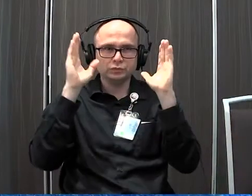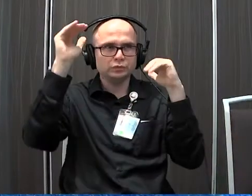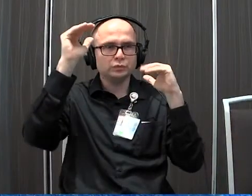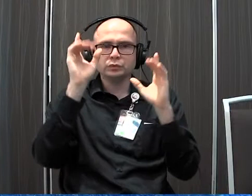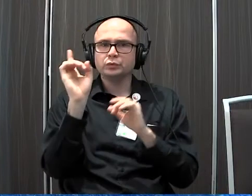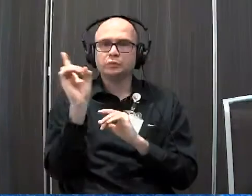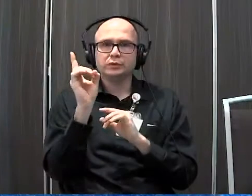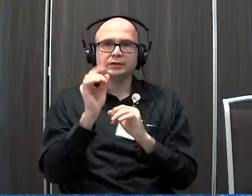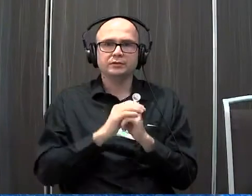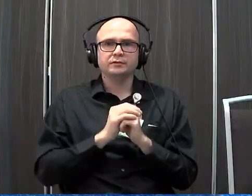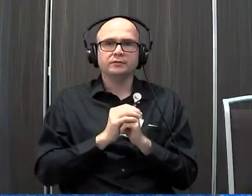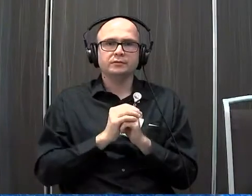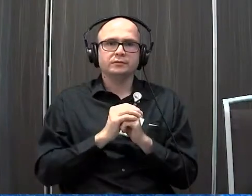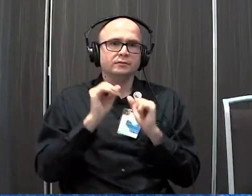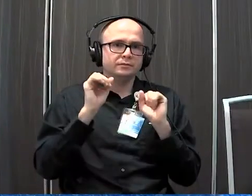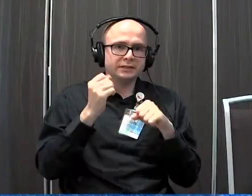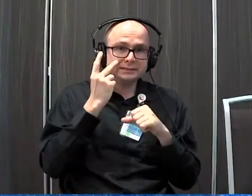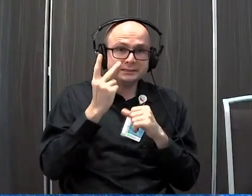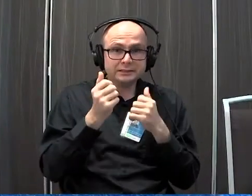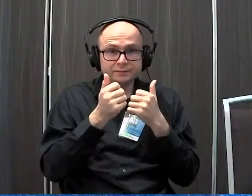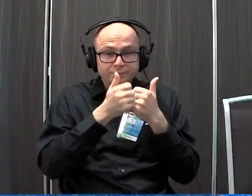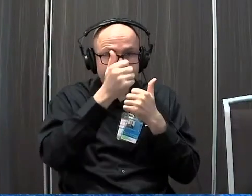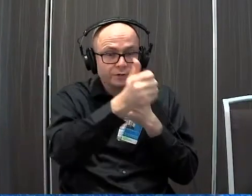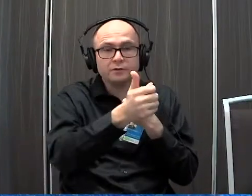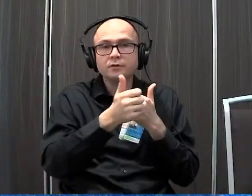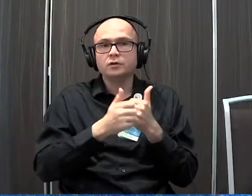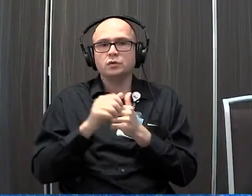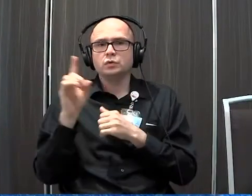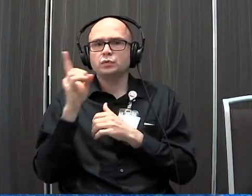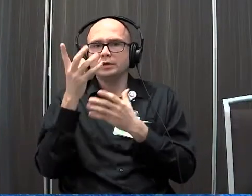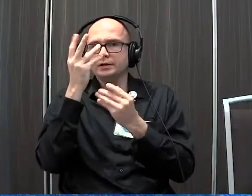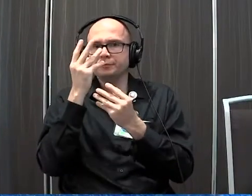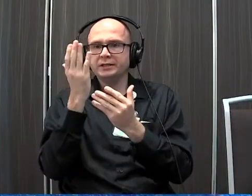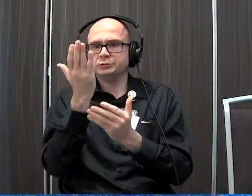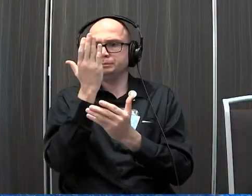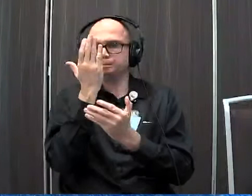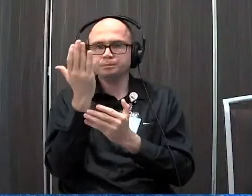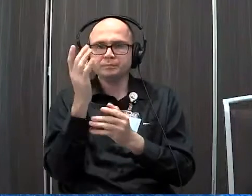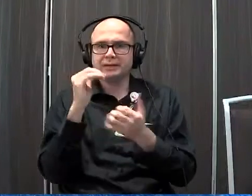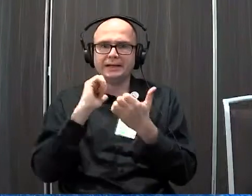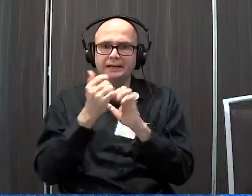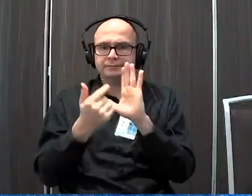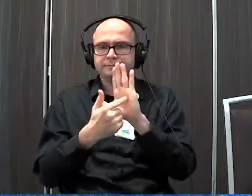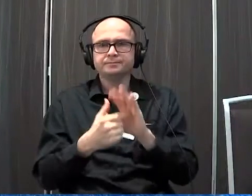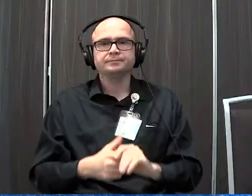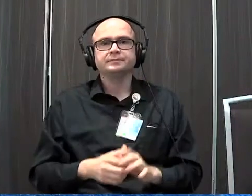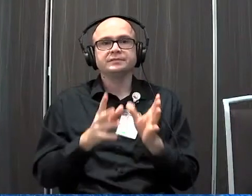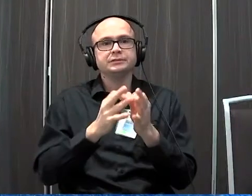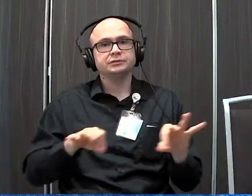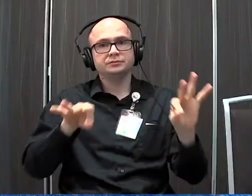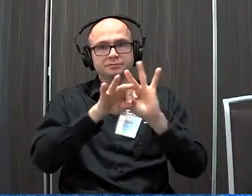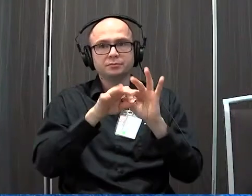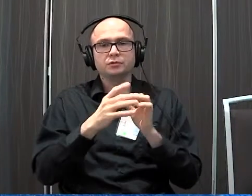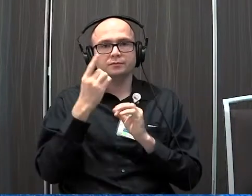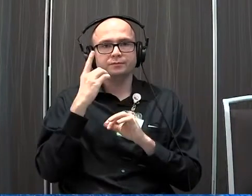visual acuity? Where should information be provided to them? It's also important to do a learning media